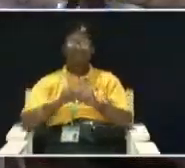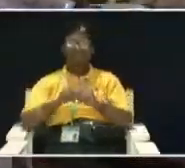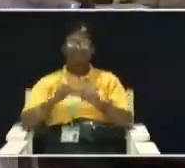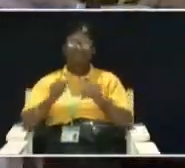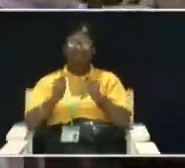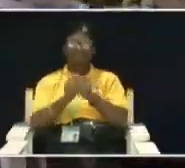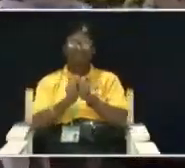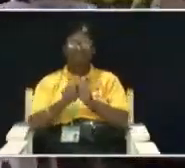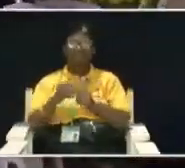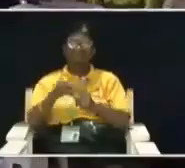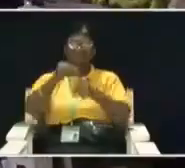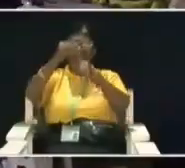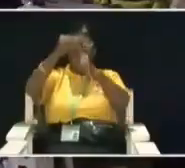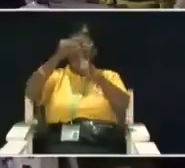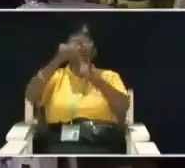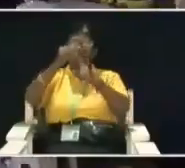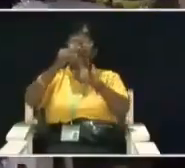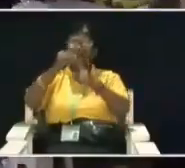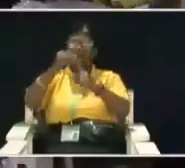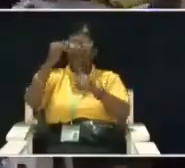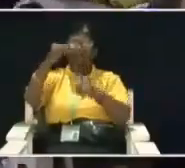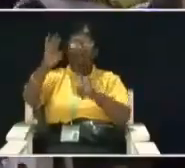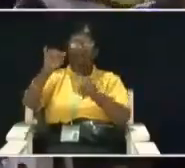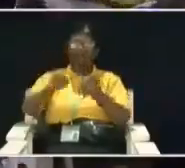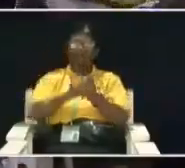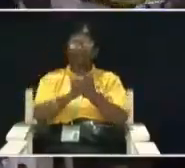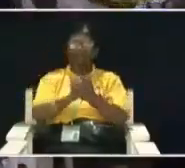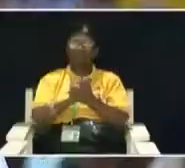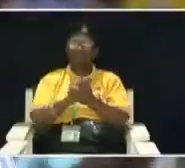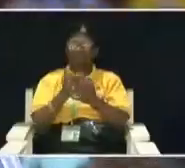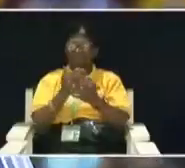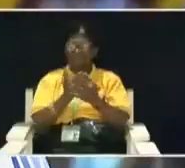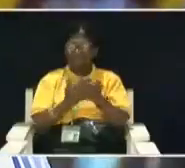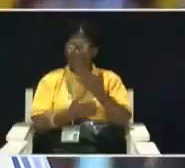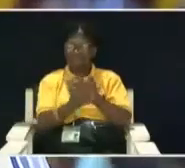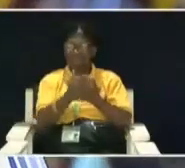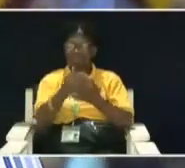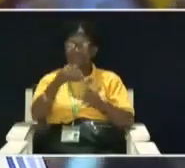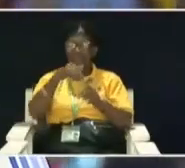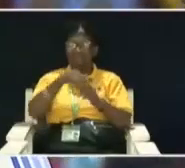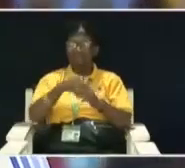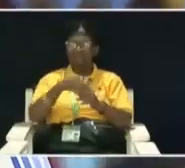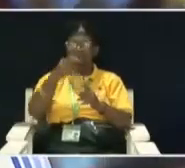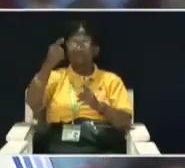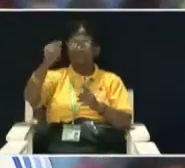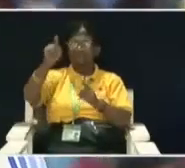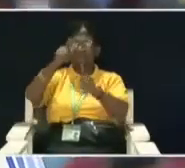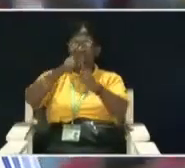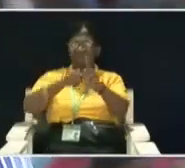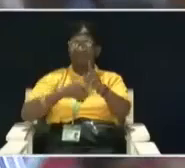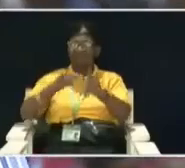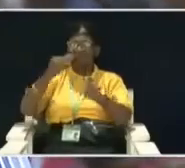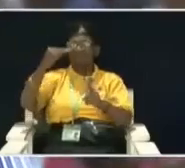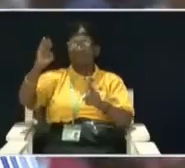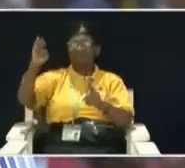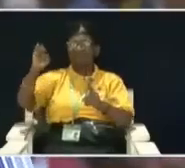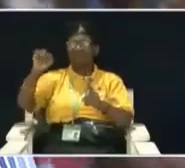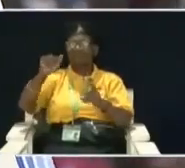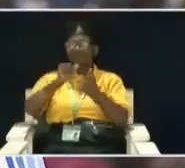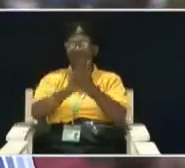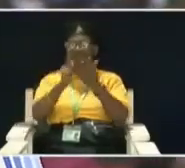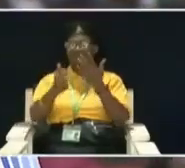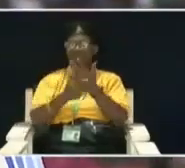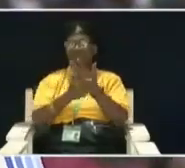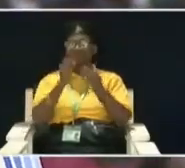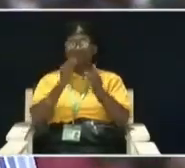exception of those who are born in the month of April. If you are born in the month of